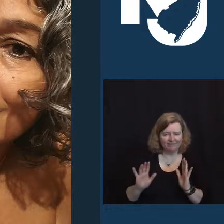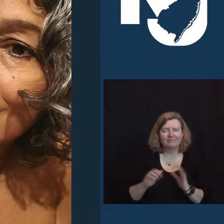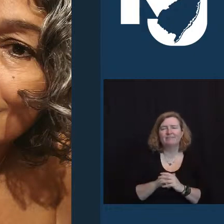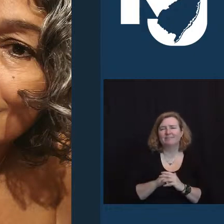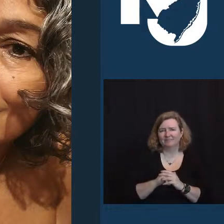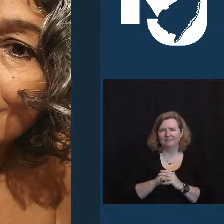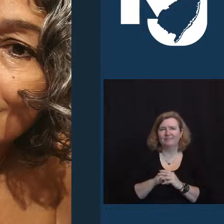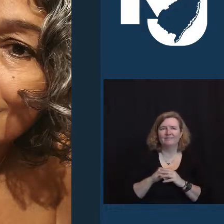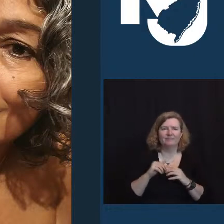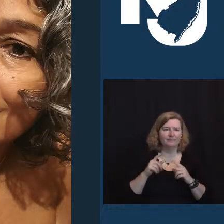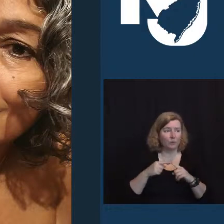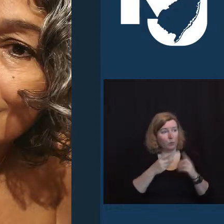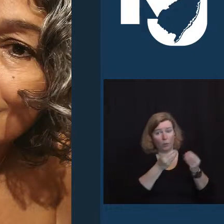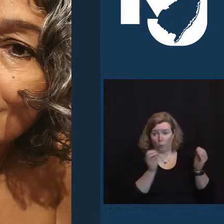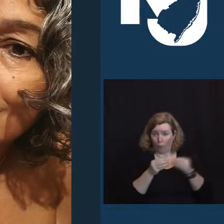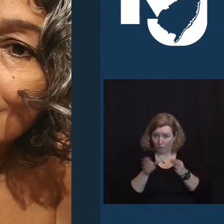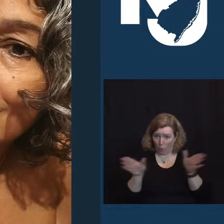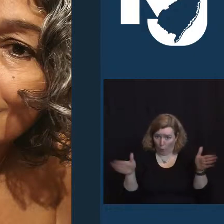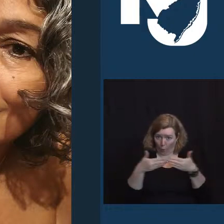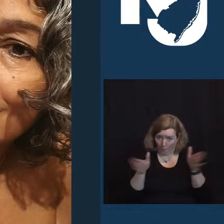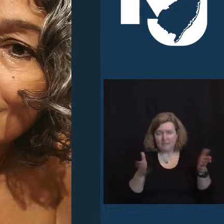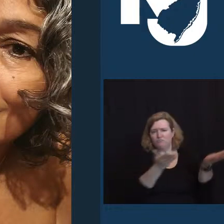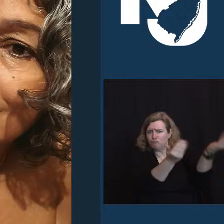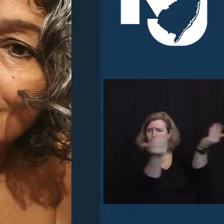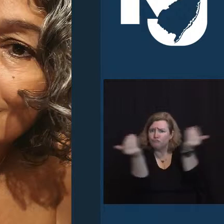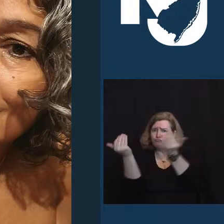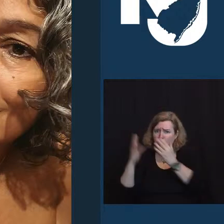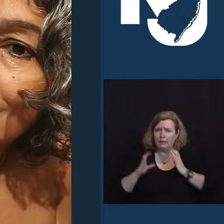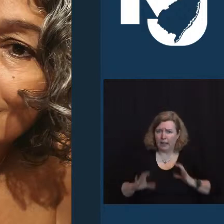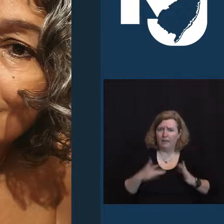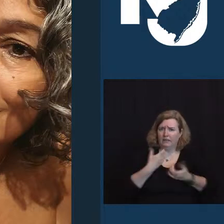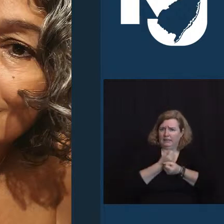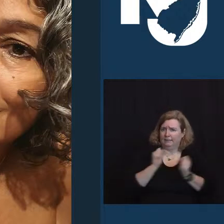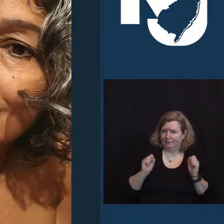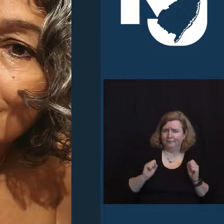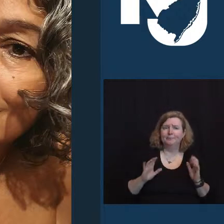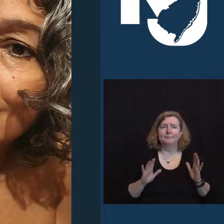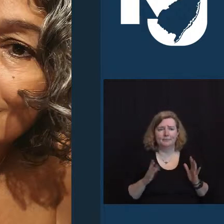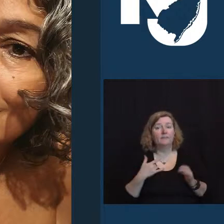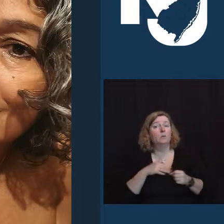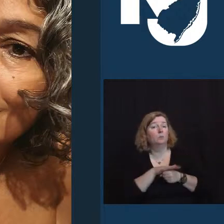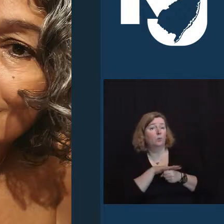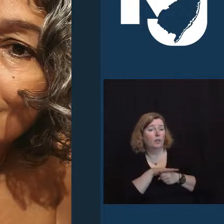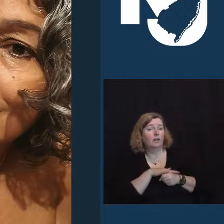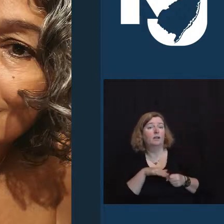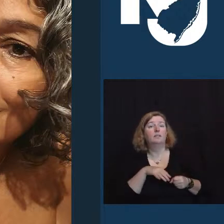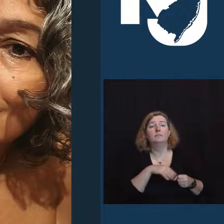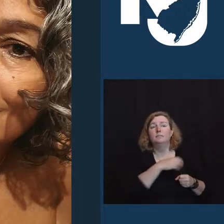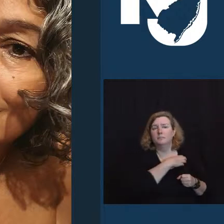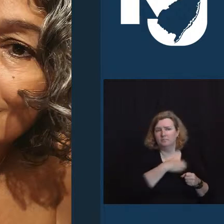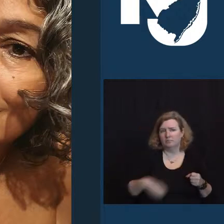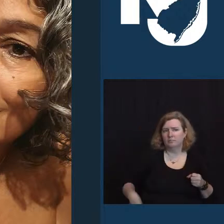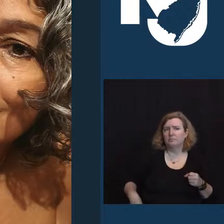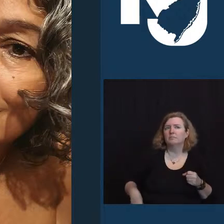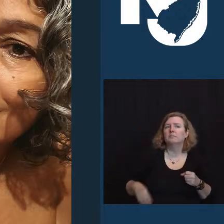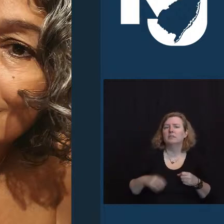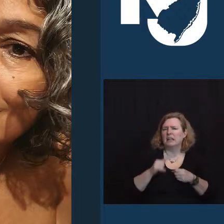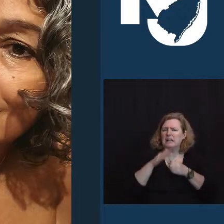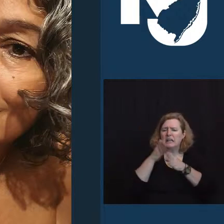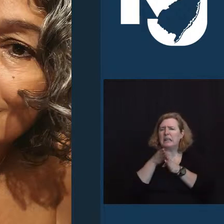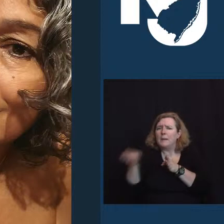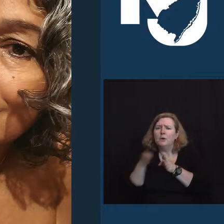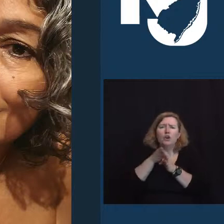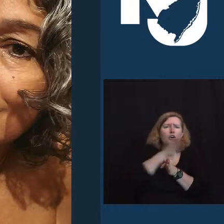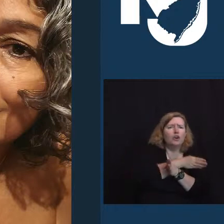of local ambassador to the Neighborhood Preservation Program, going door to door, business to business, to help her neighbors apply for the grants they